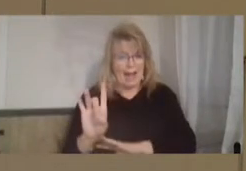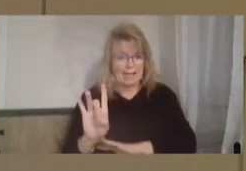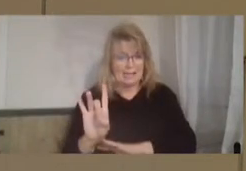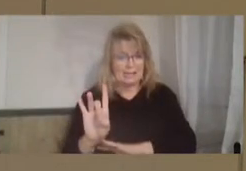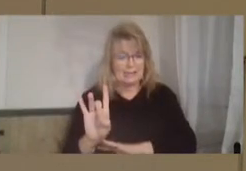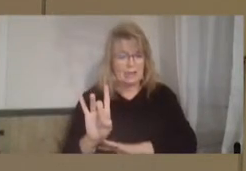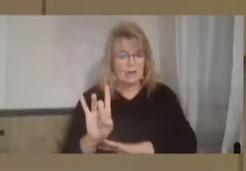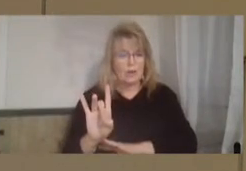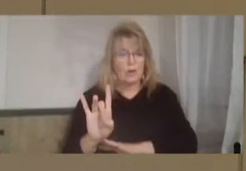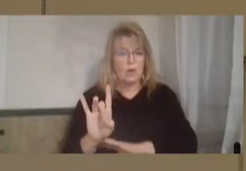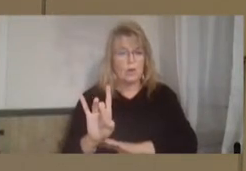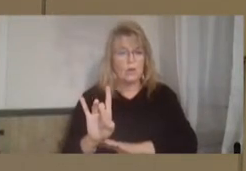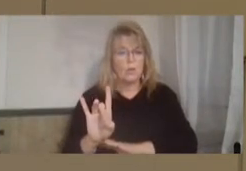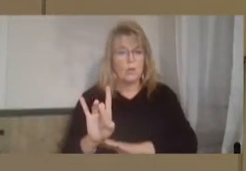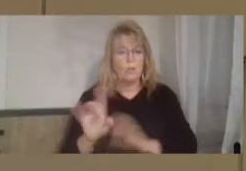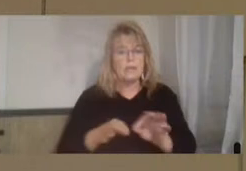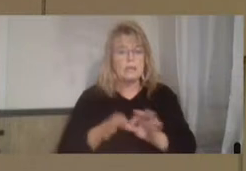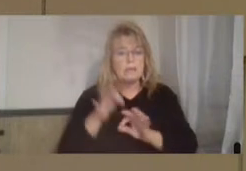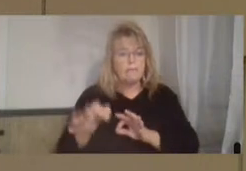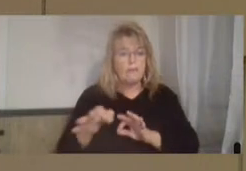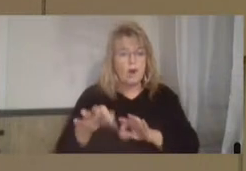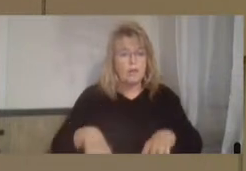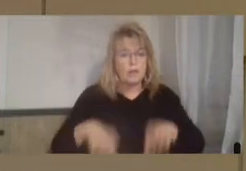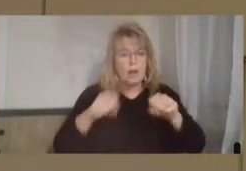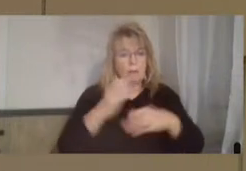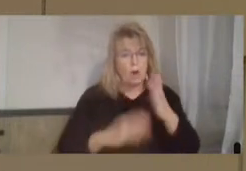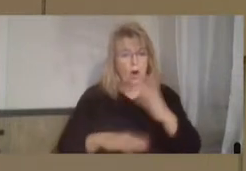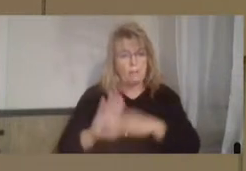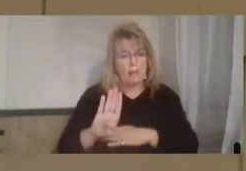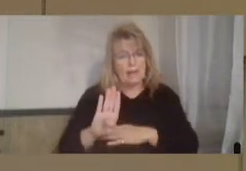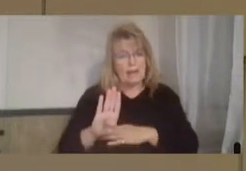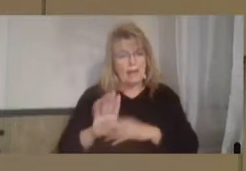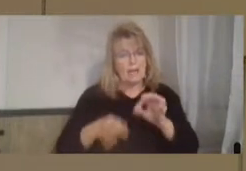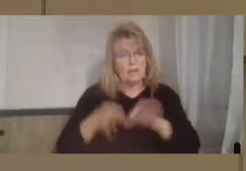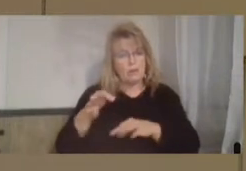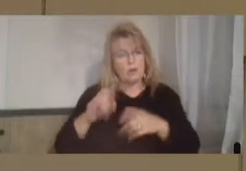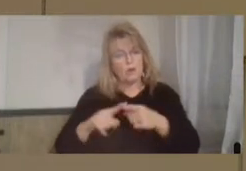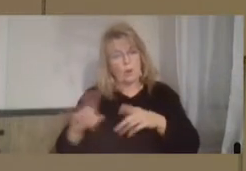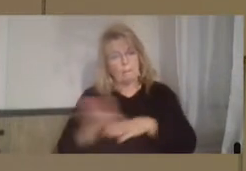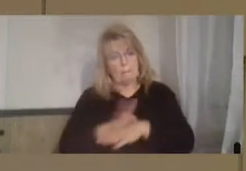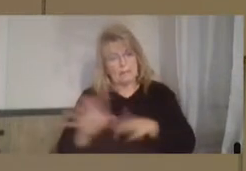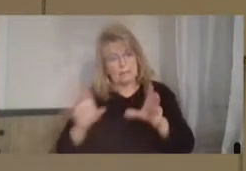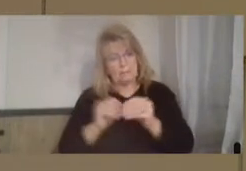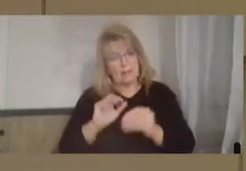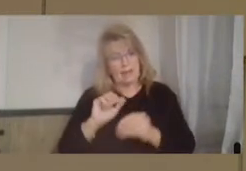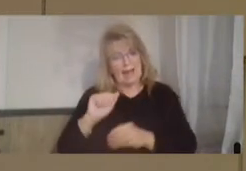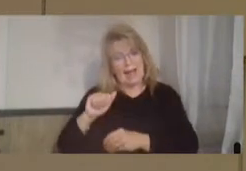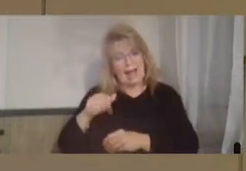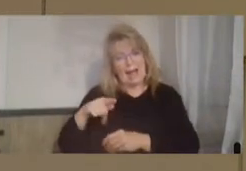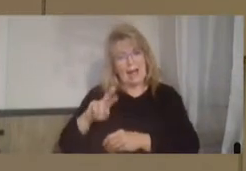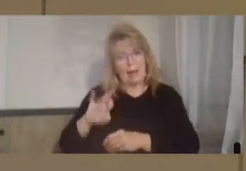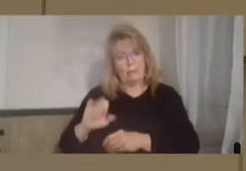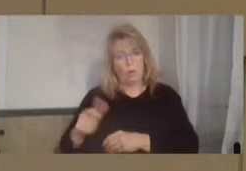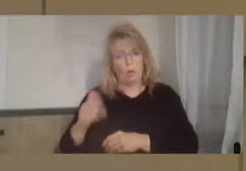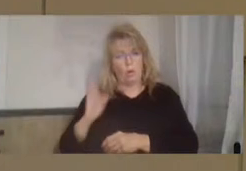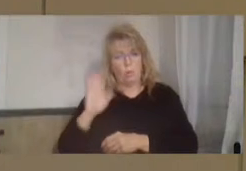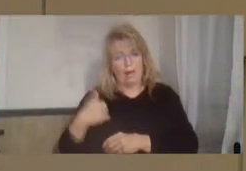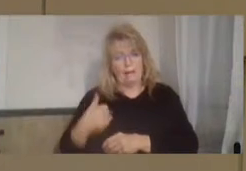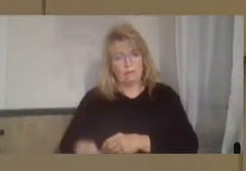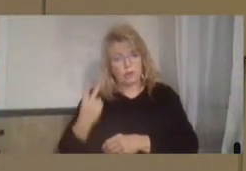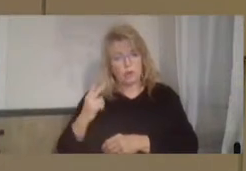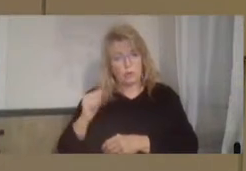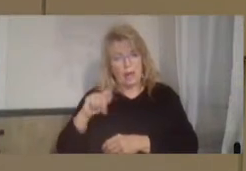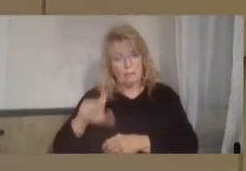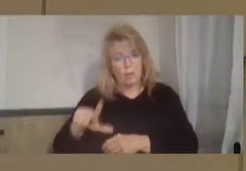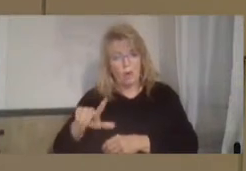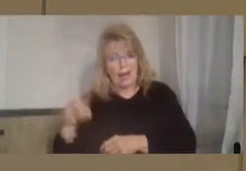defer the adoption of part B to a business meeting in April. We have two, one on April 8th or